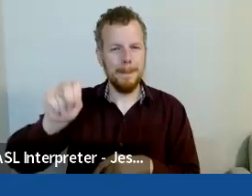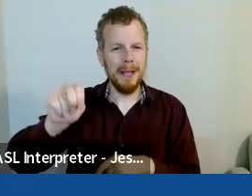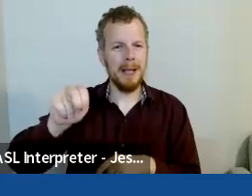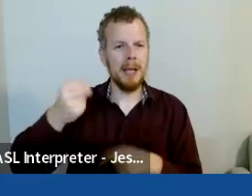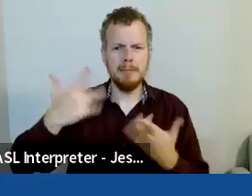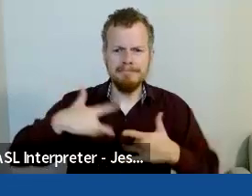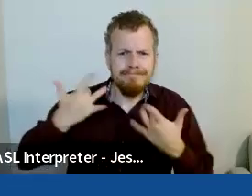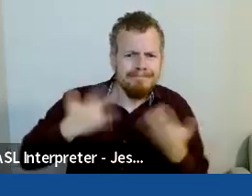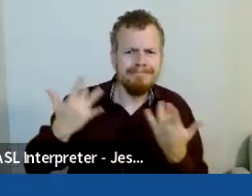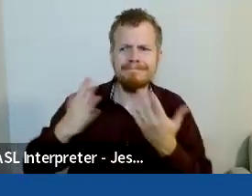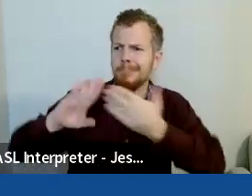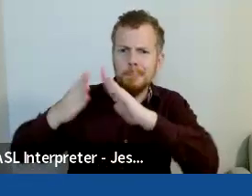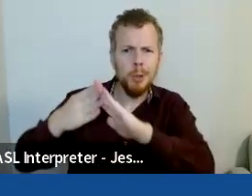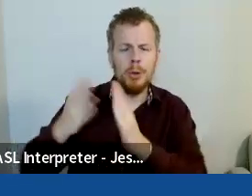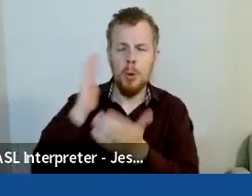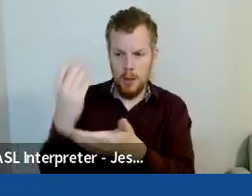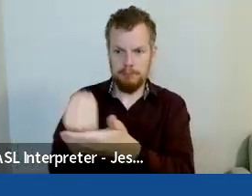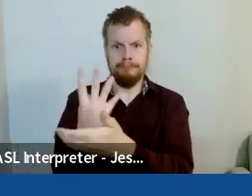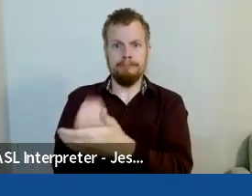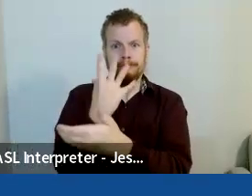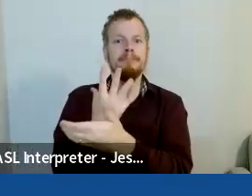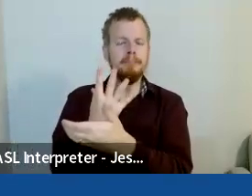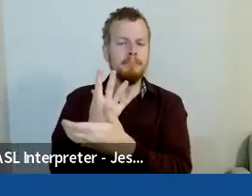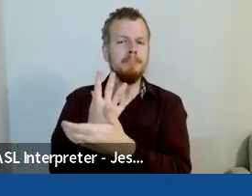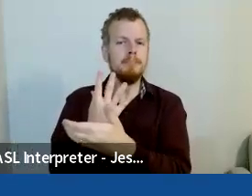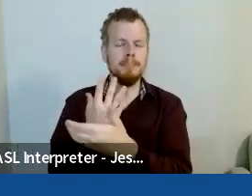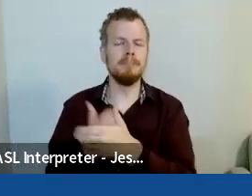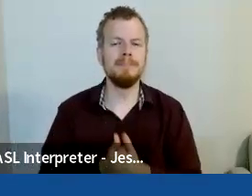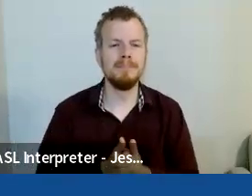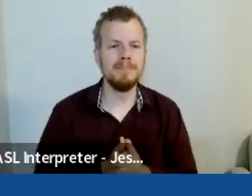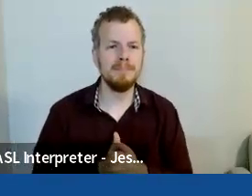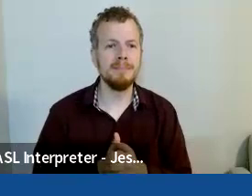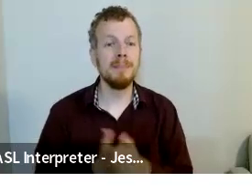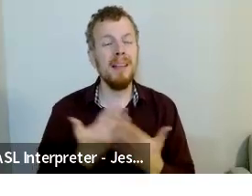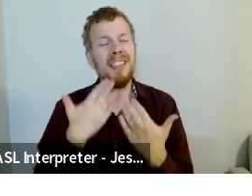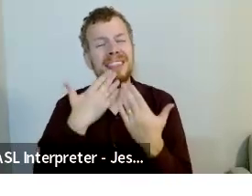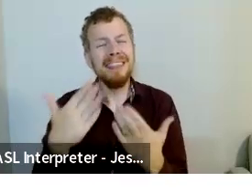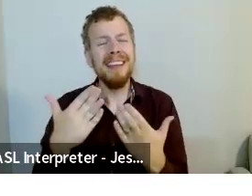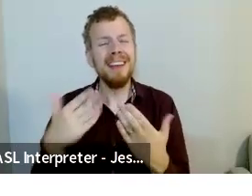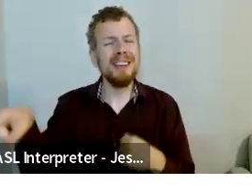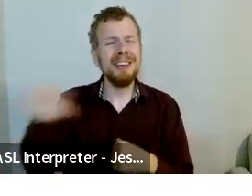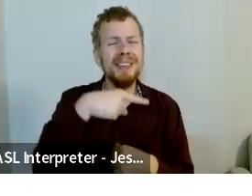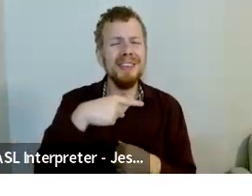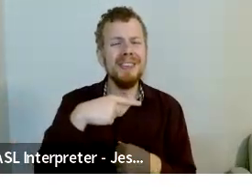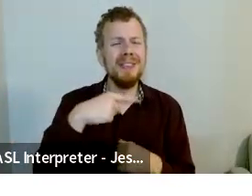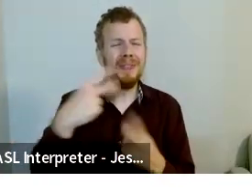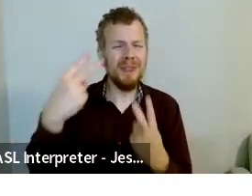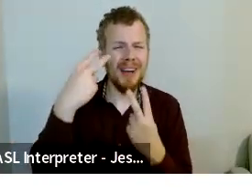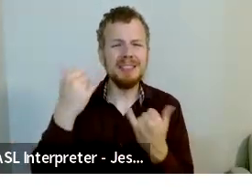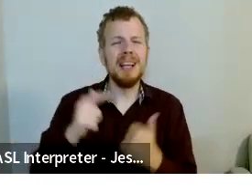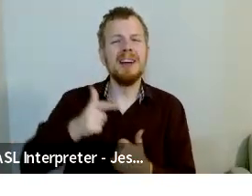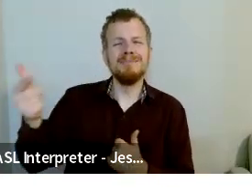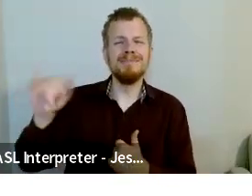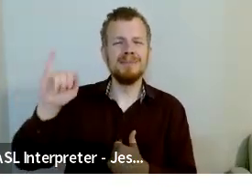date and receive that information directly. Thank you for your time, and now I'm going to turn it back over